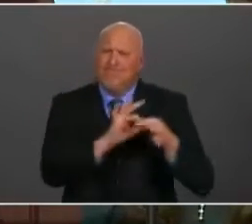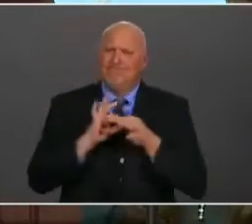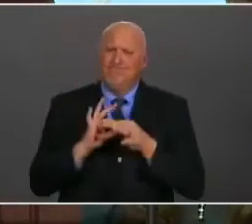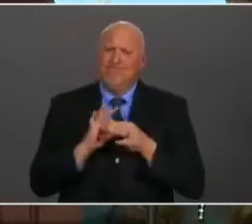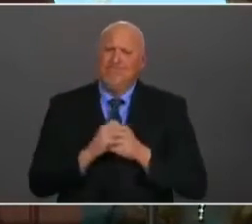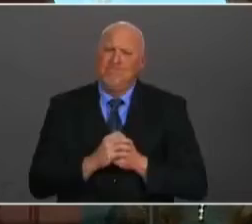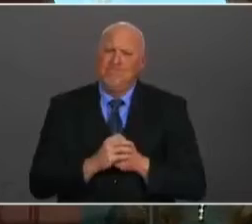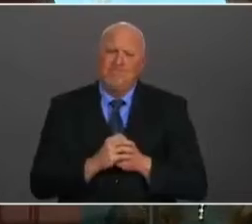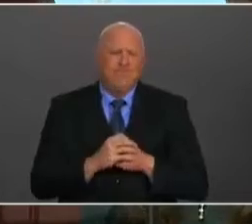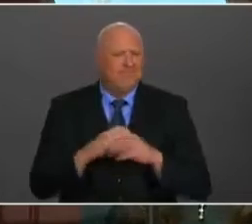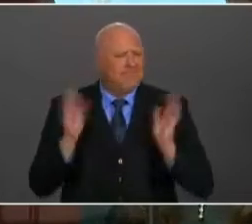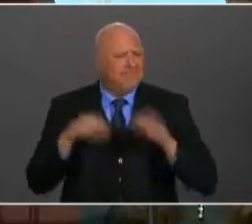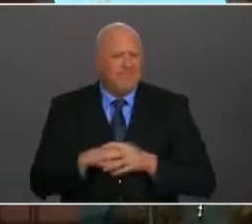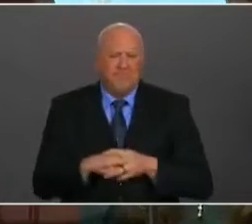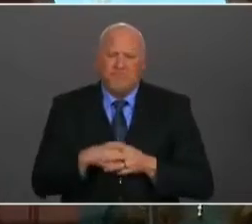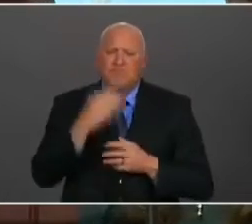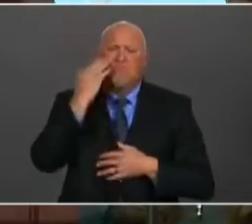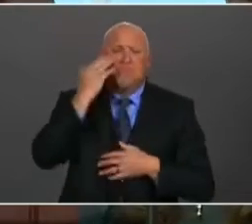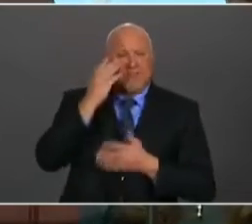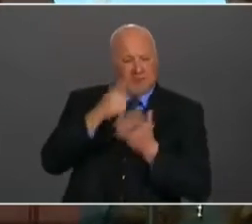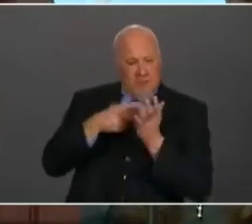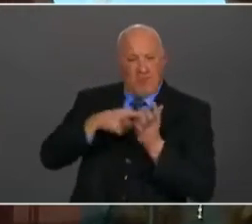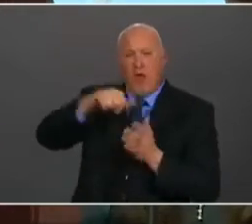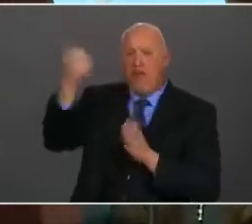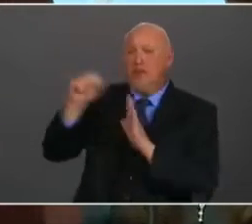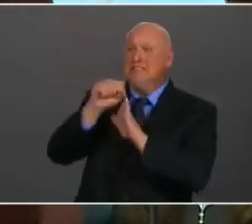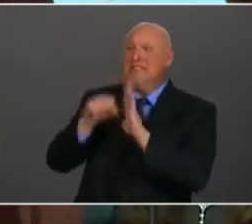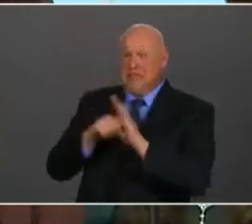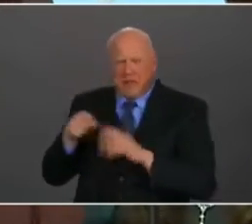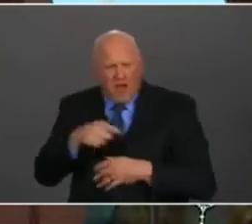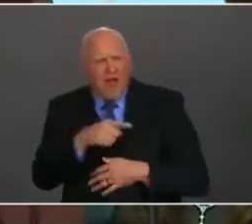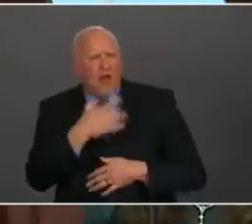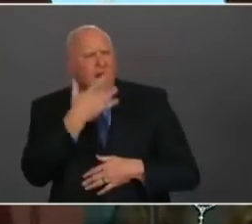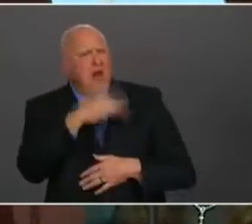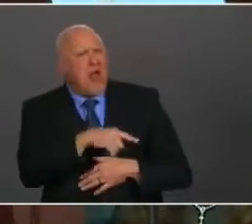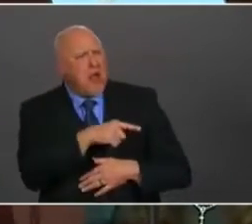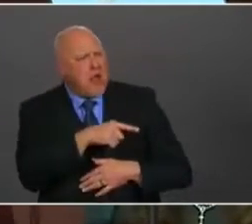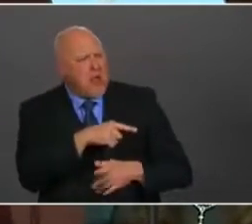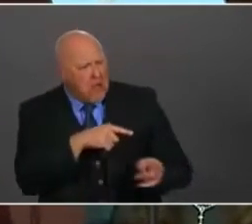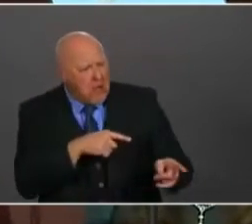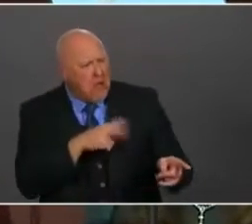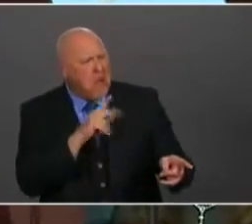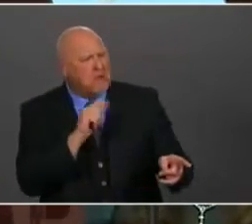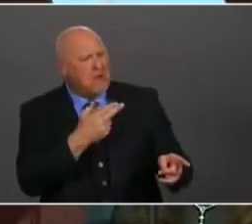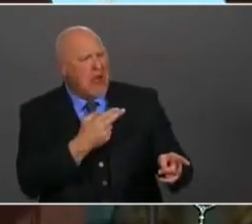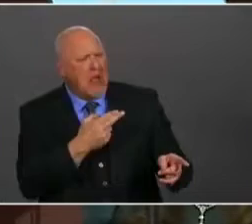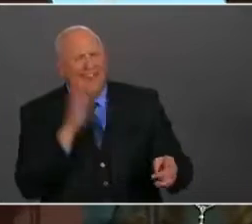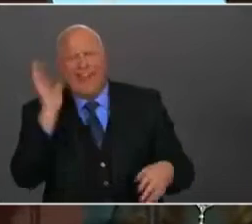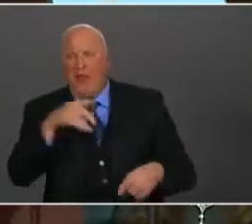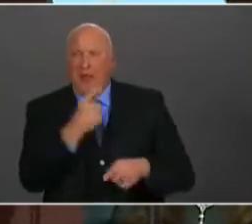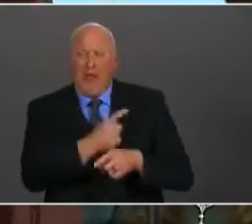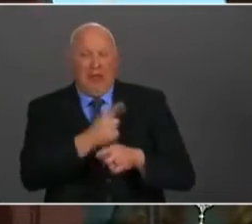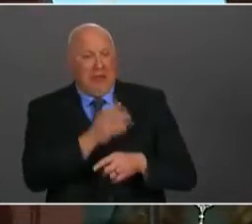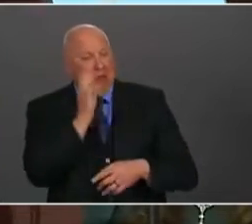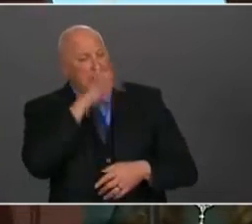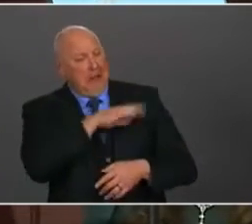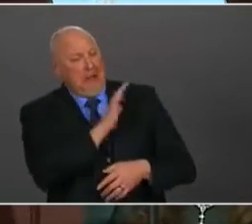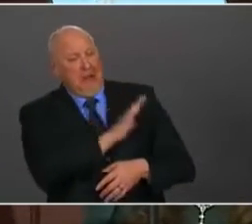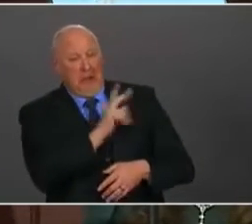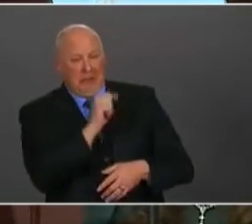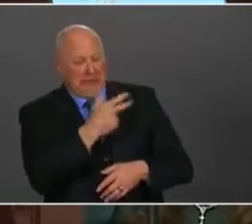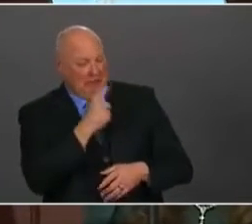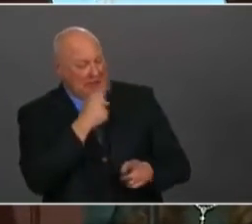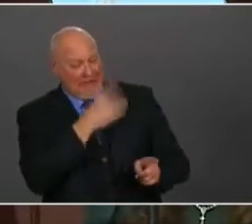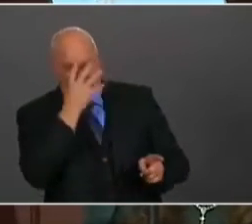untrue, or trite. Some lose interest in the concept as soon as something happens that they disagree with, forgetting that, as